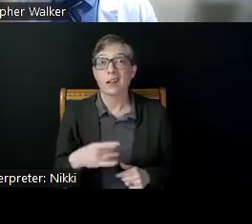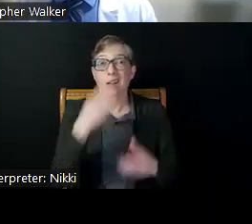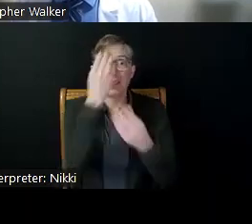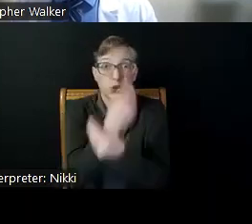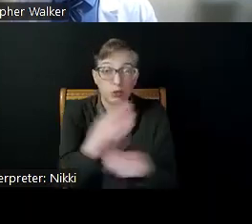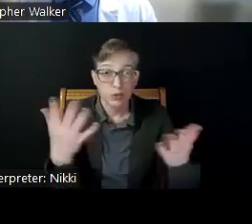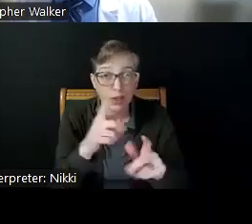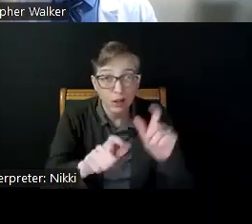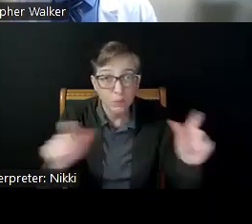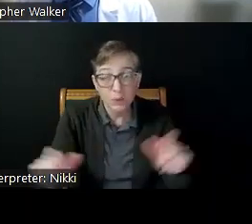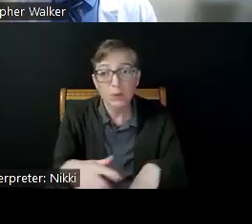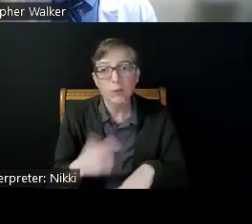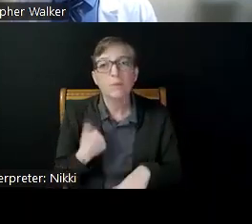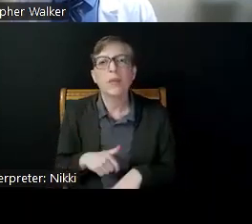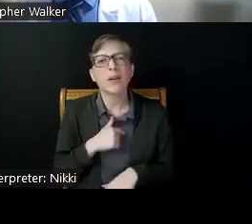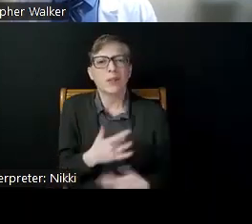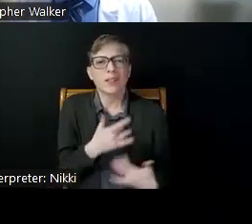as the